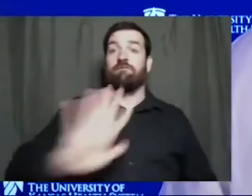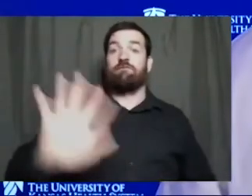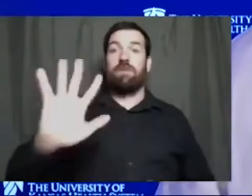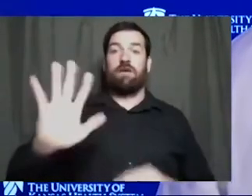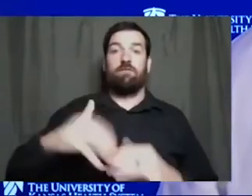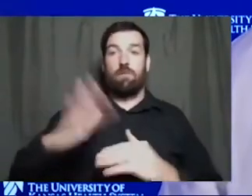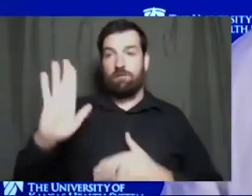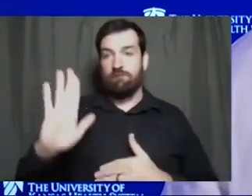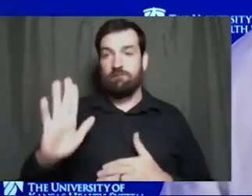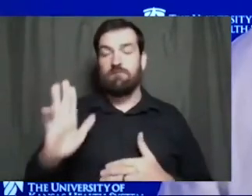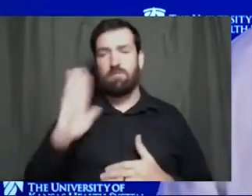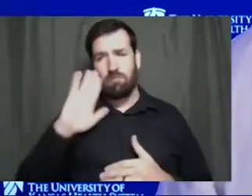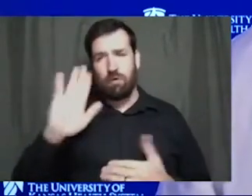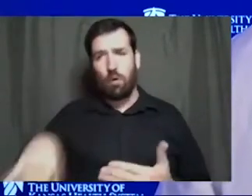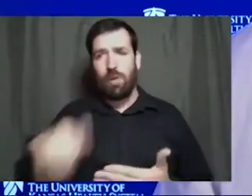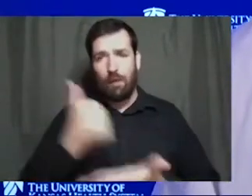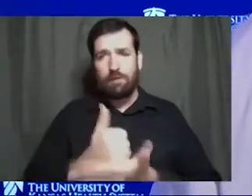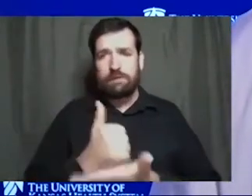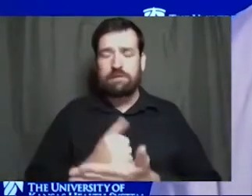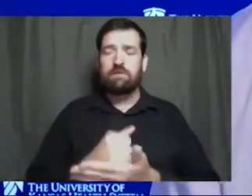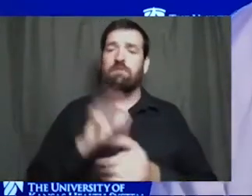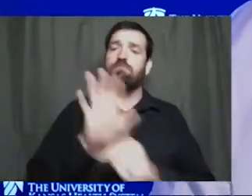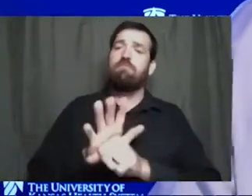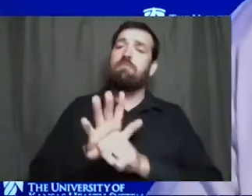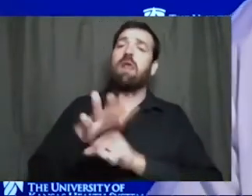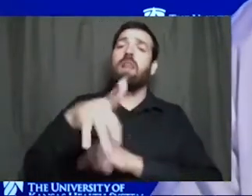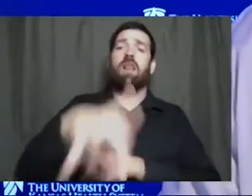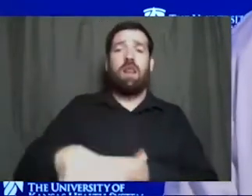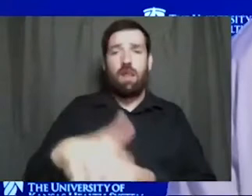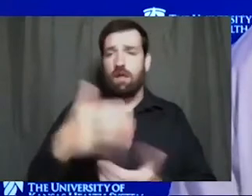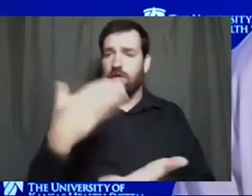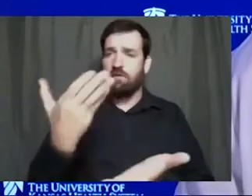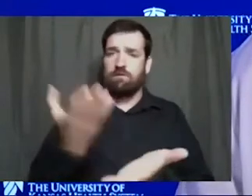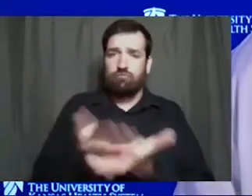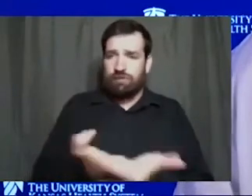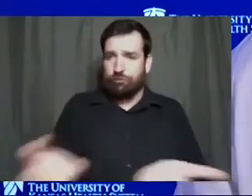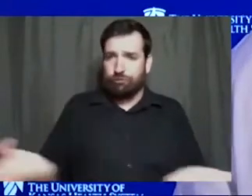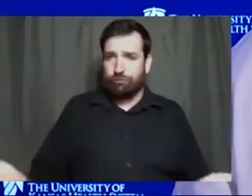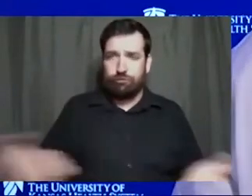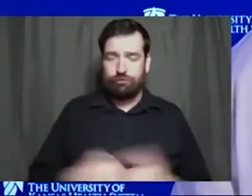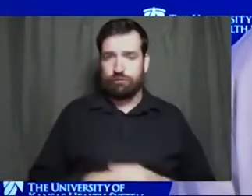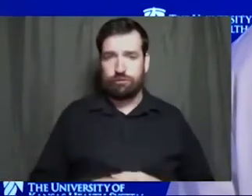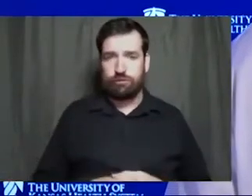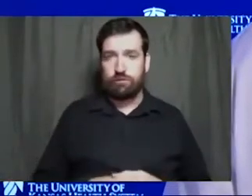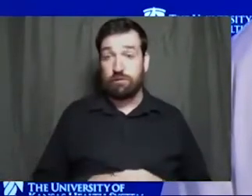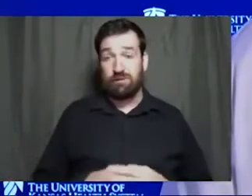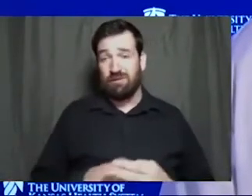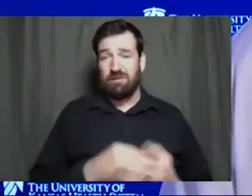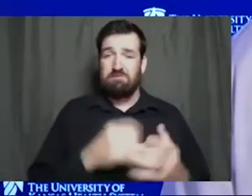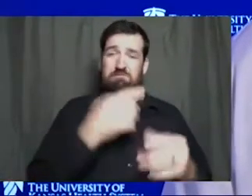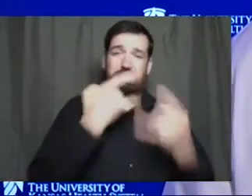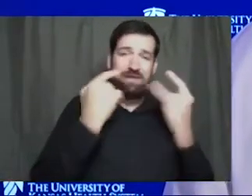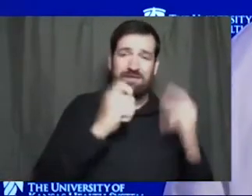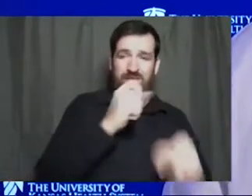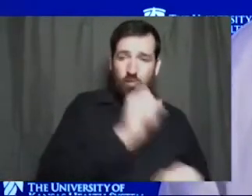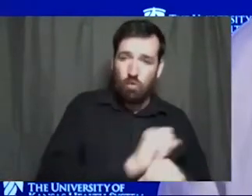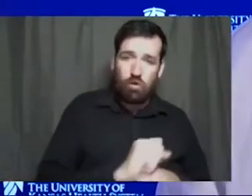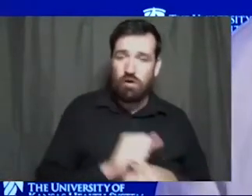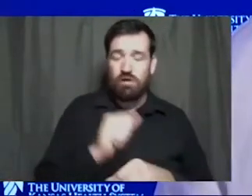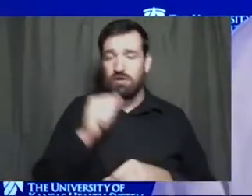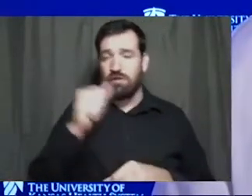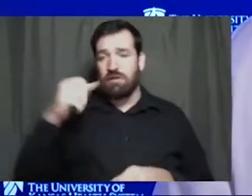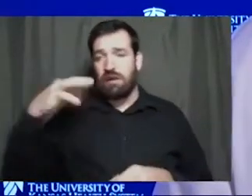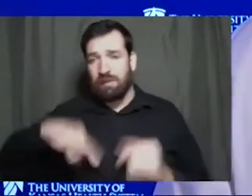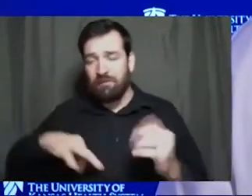masking helps. There is a plethora of research out there. So I think to say that masking doesn't work or is not helpful, it is not true to the